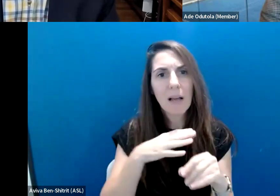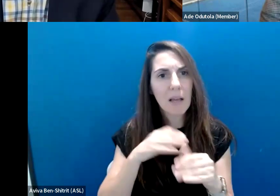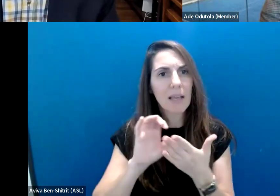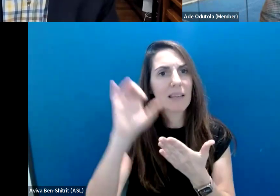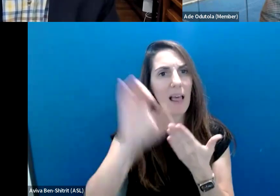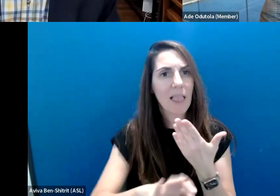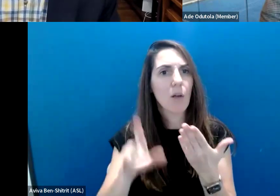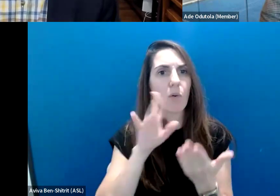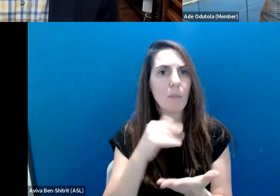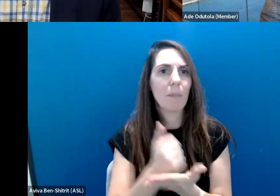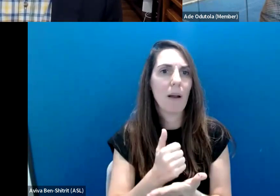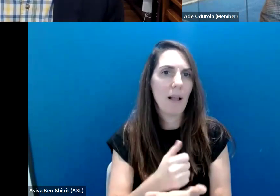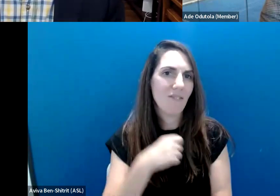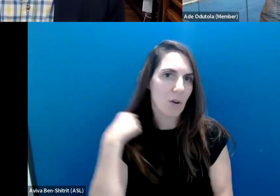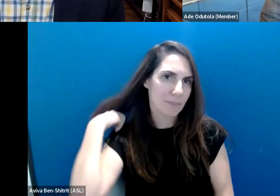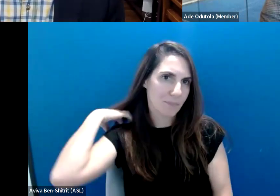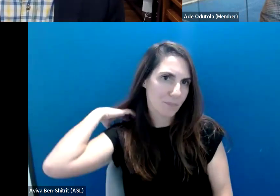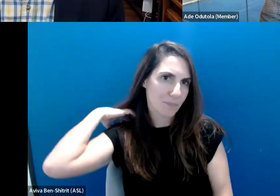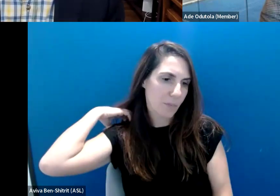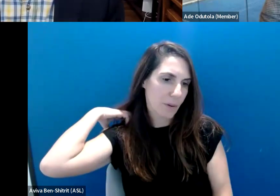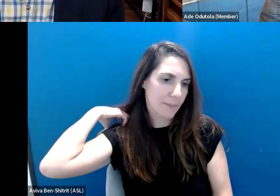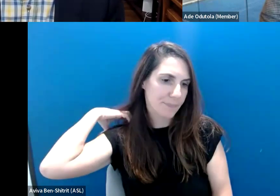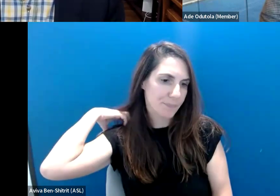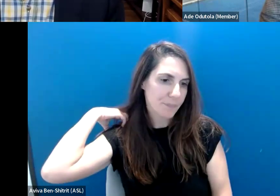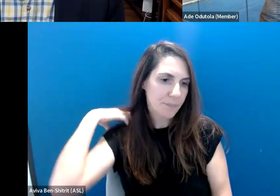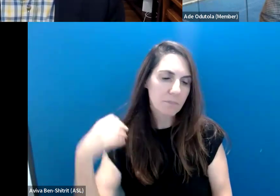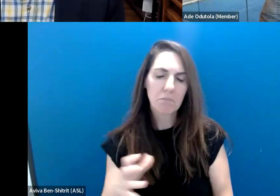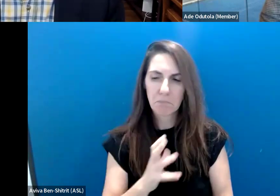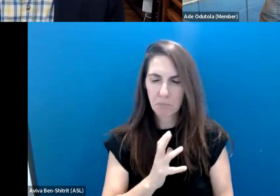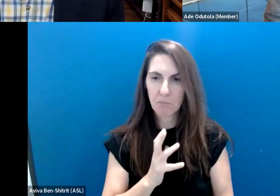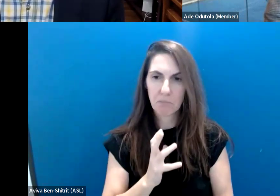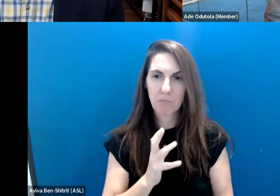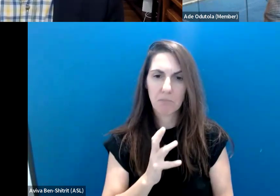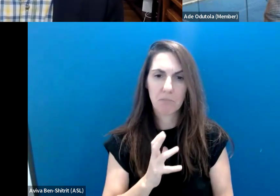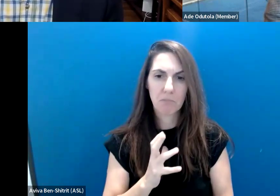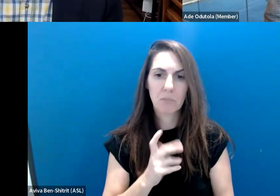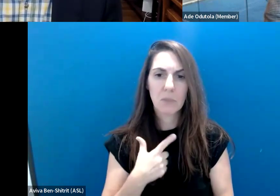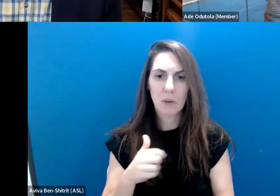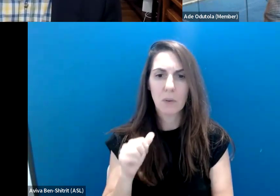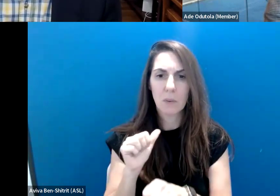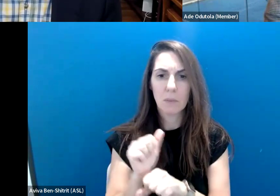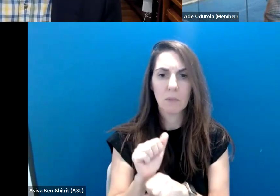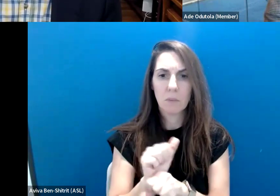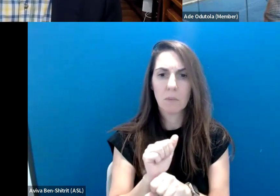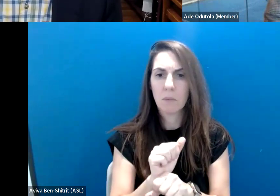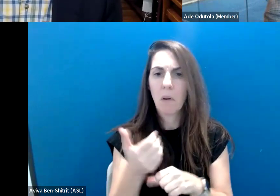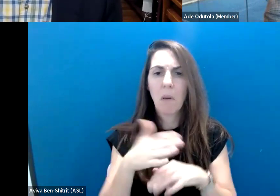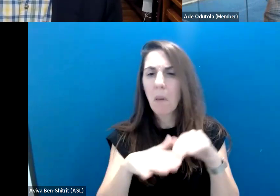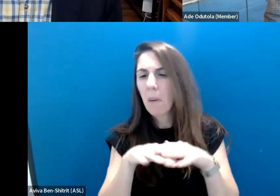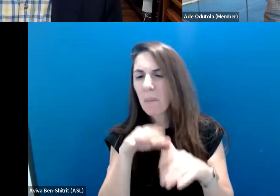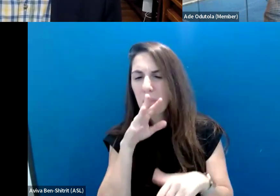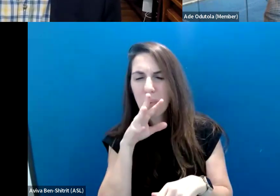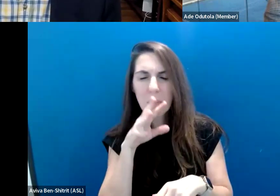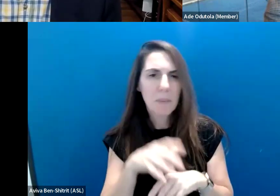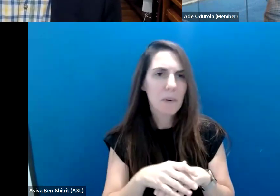Okay, got it. And I'll work with Arthur and Daniel. Thank you. Others. I know there's been